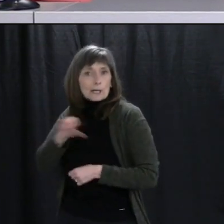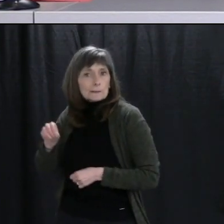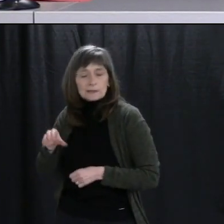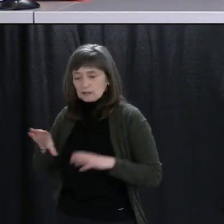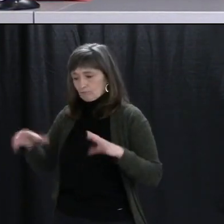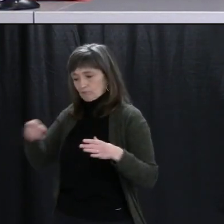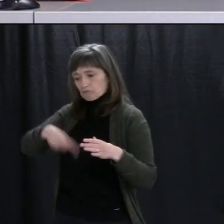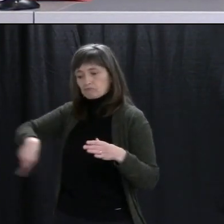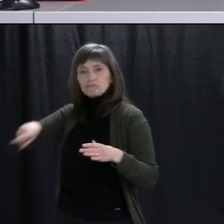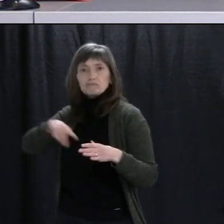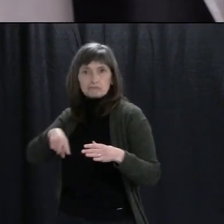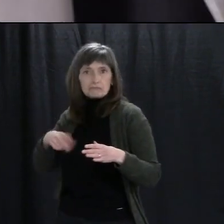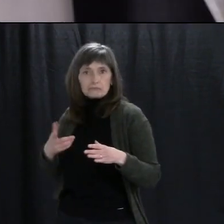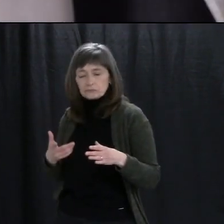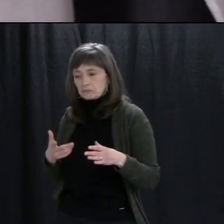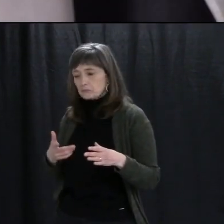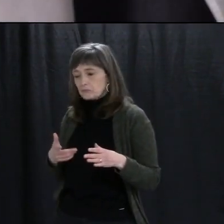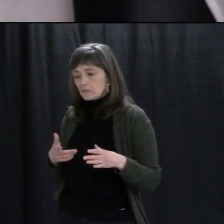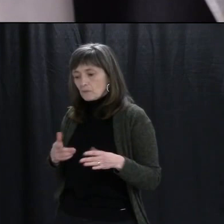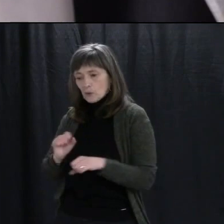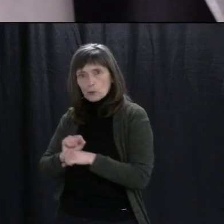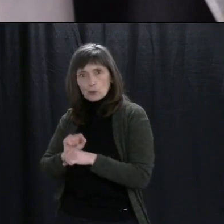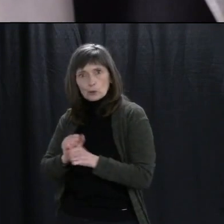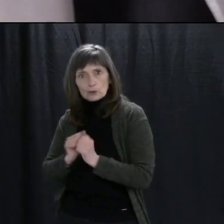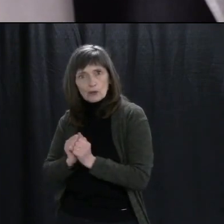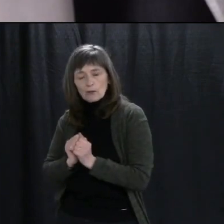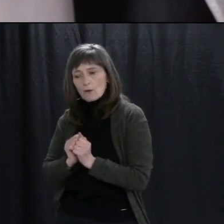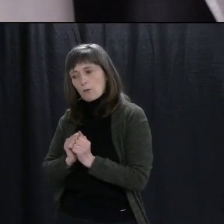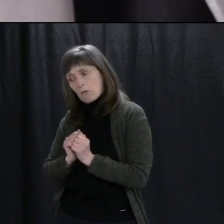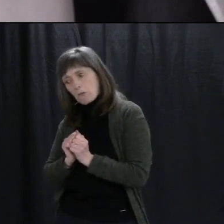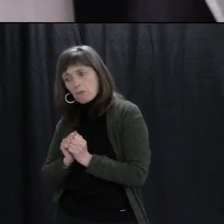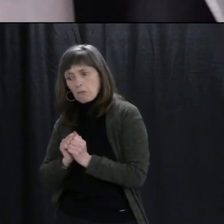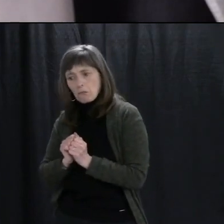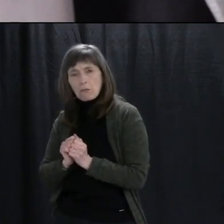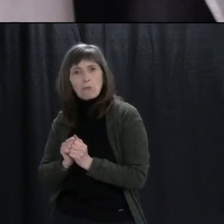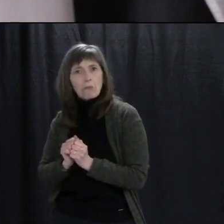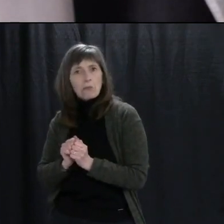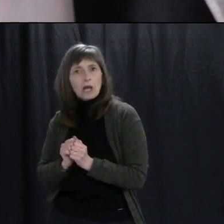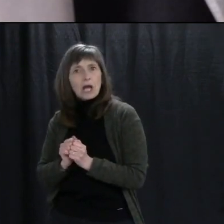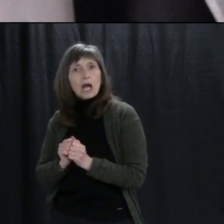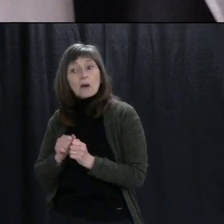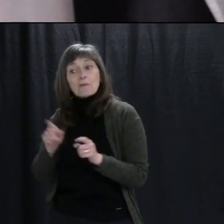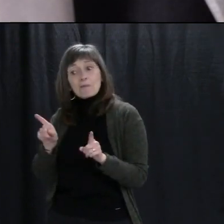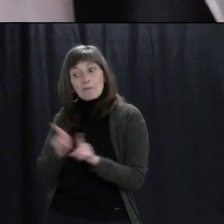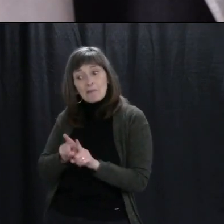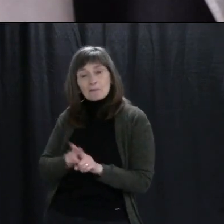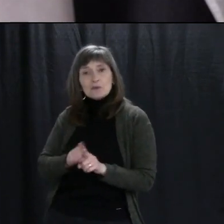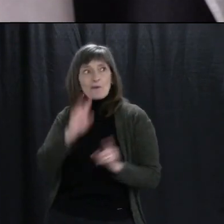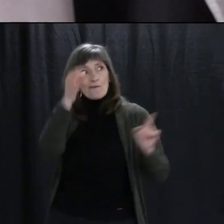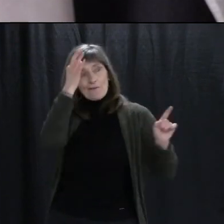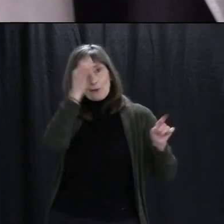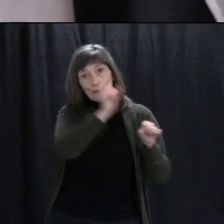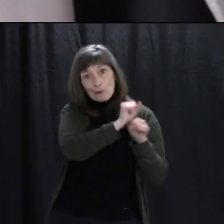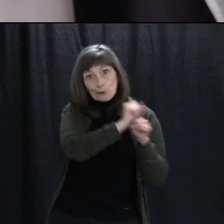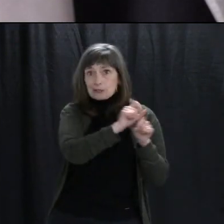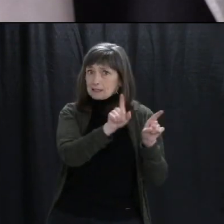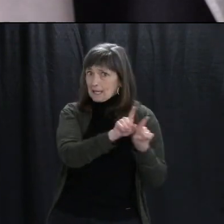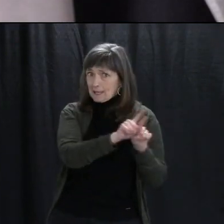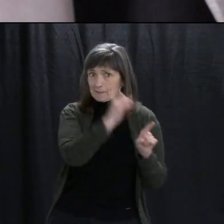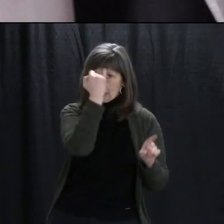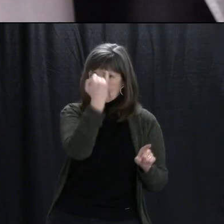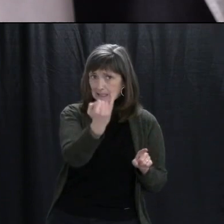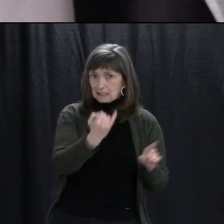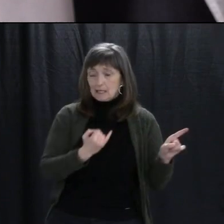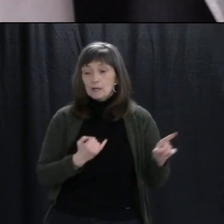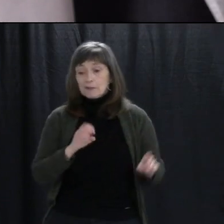local group of people, as the Minister just said, is that is really complementing some of the great work that's being done at the federal level, but also we're looking at within our